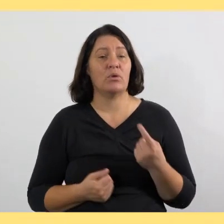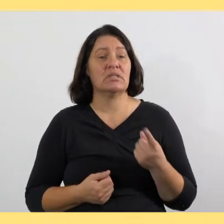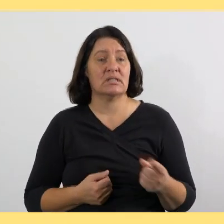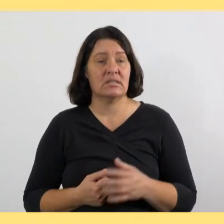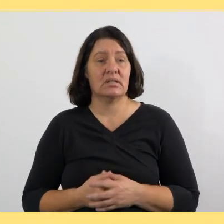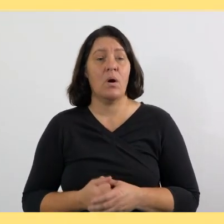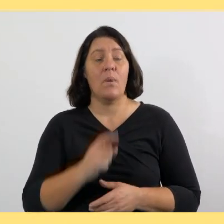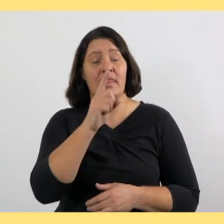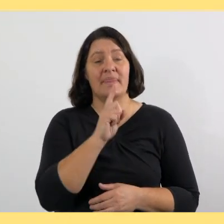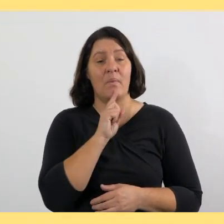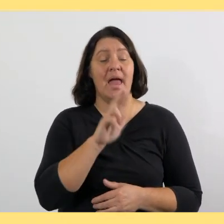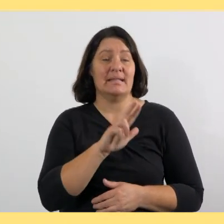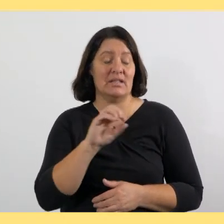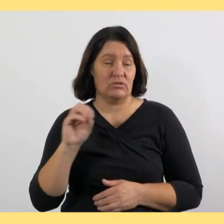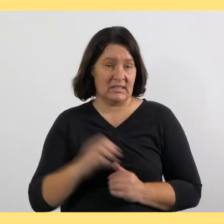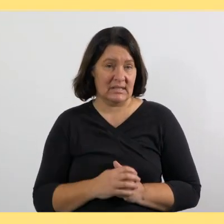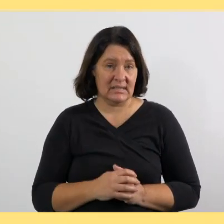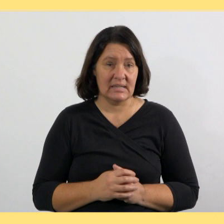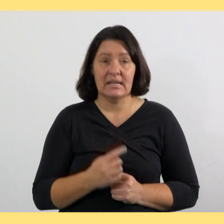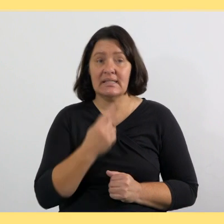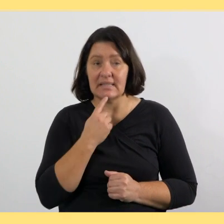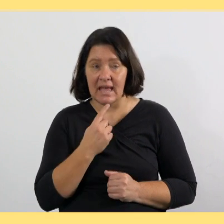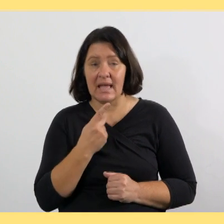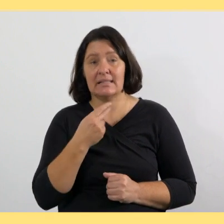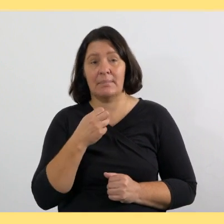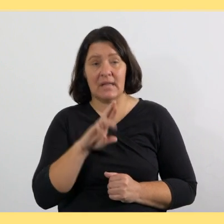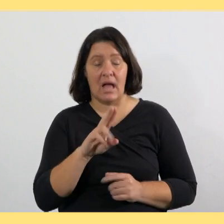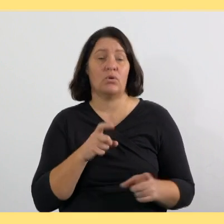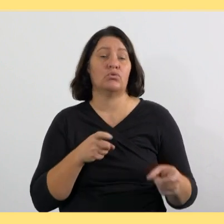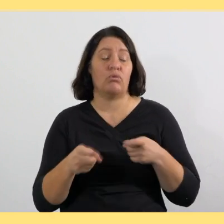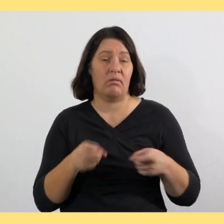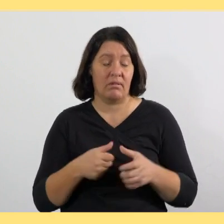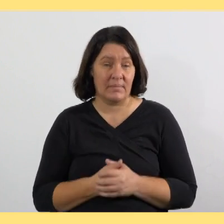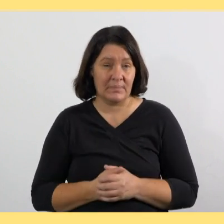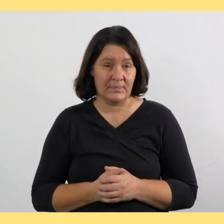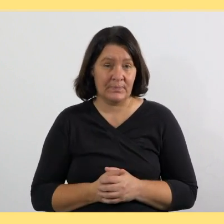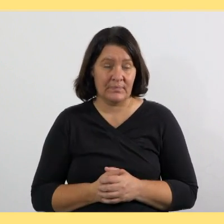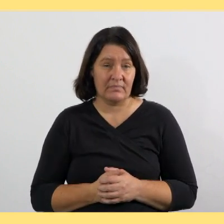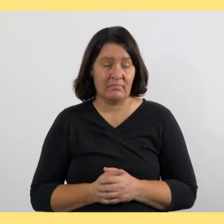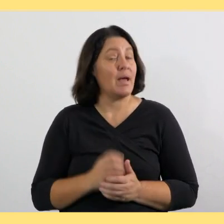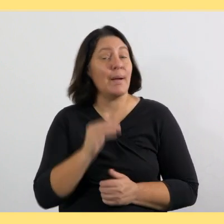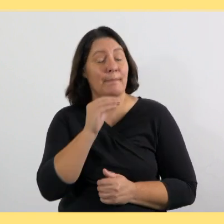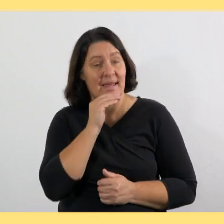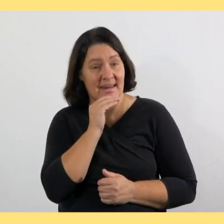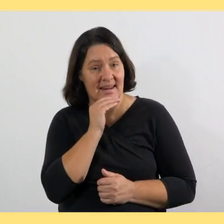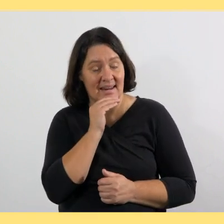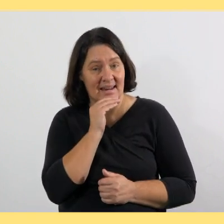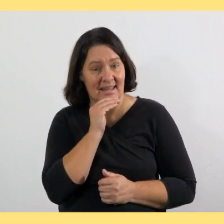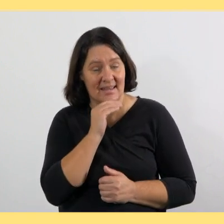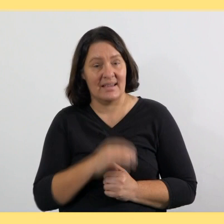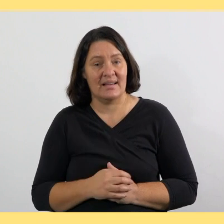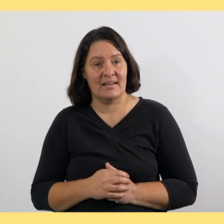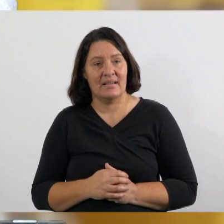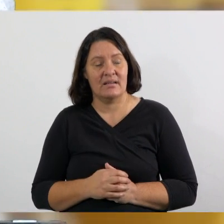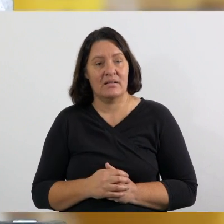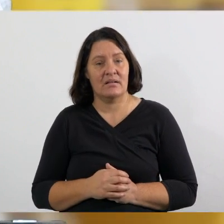amount, 1,800, and it says debtors control. That means